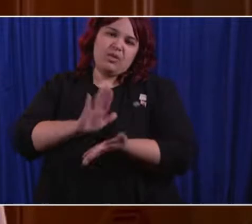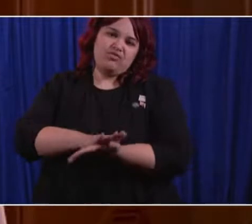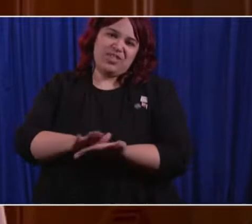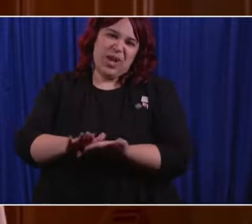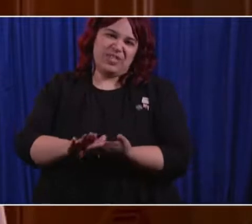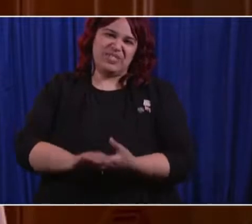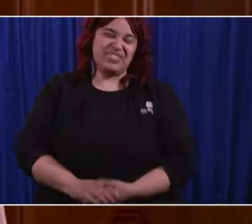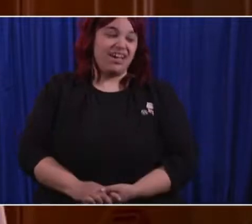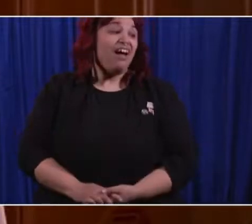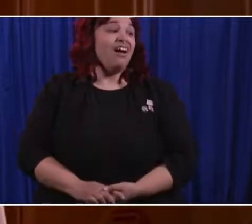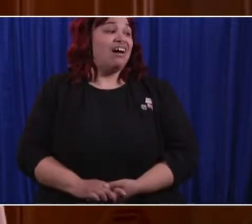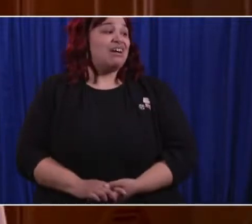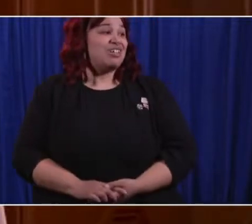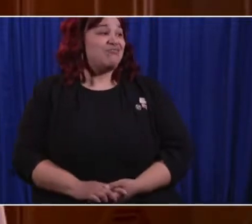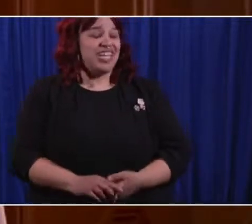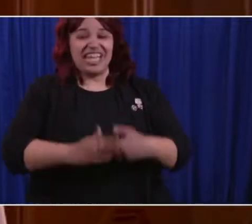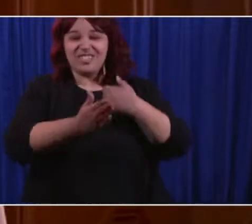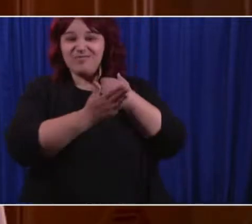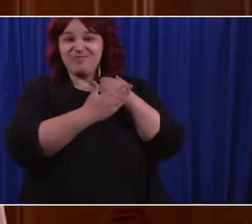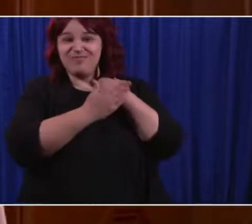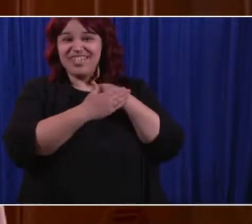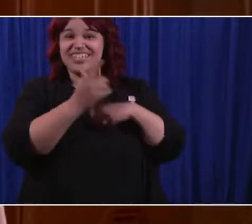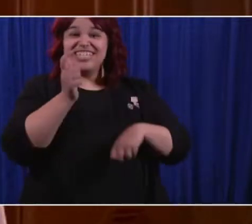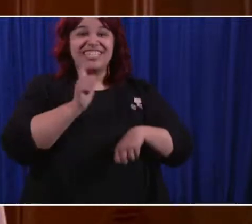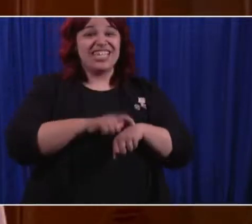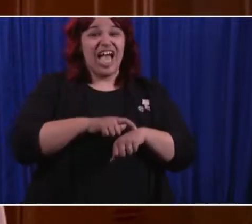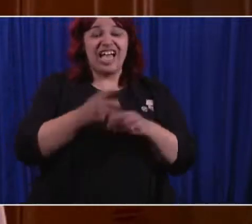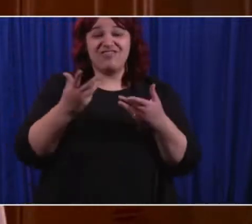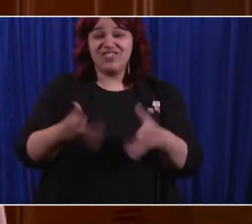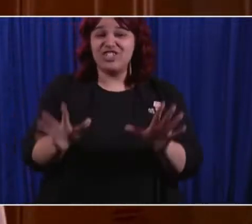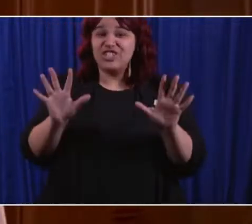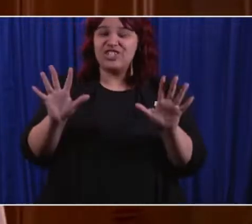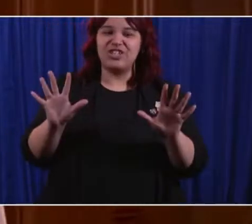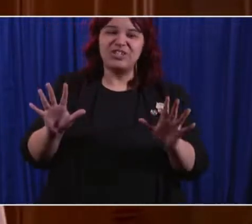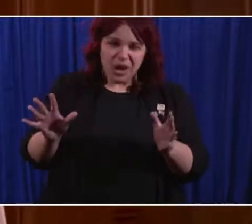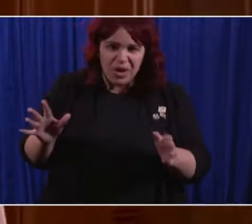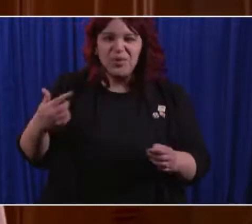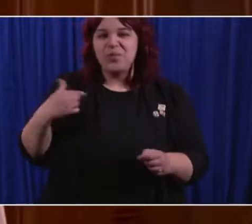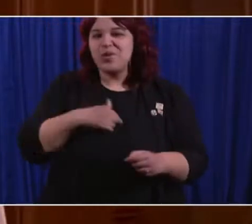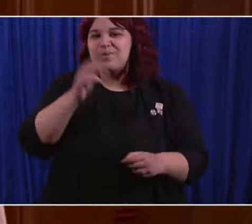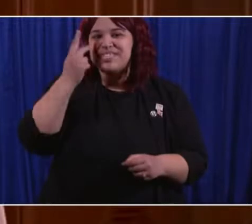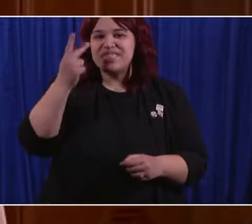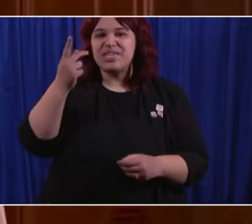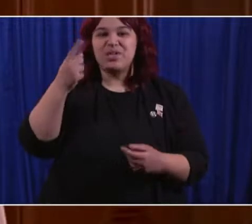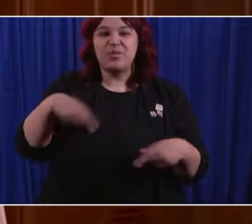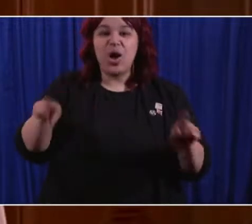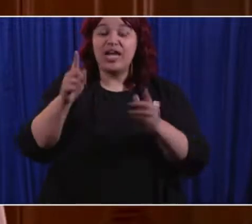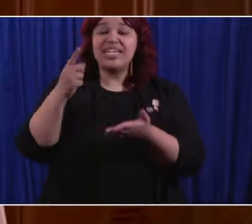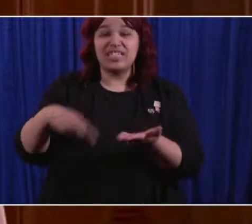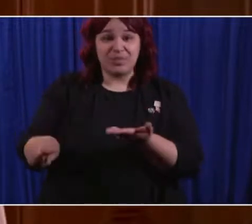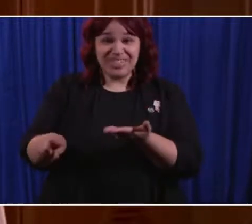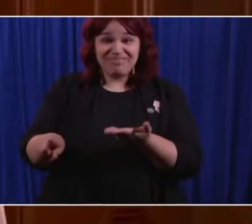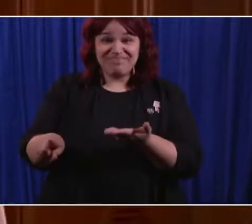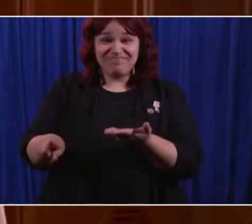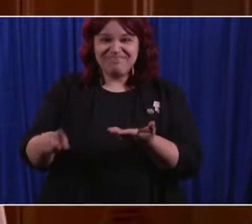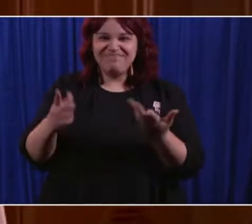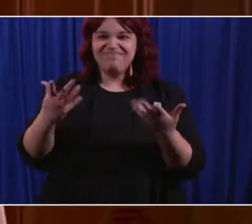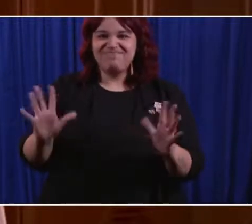Eric tells me that is the end. So we look forward to seeing you all next week. Thank you very much.